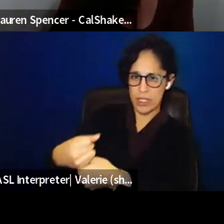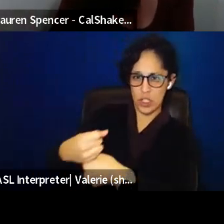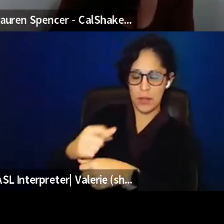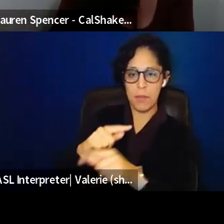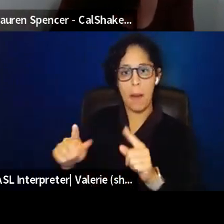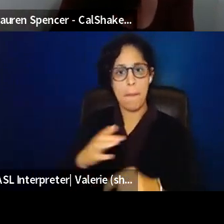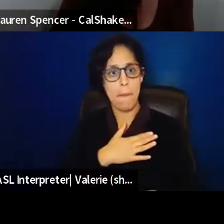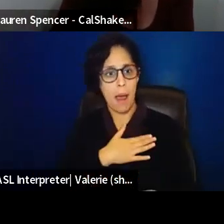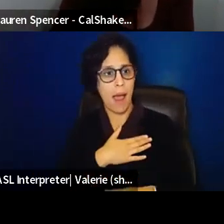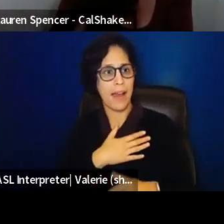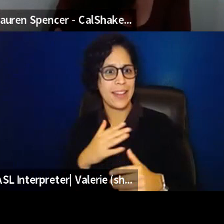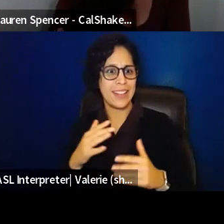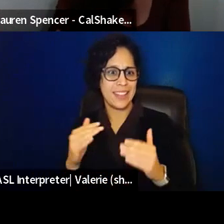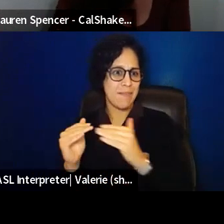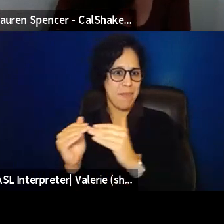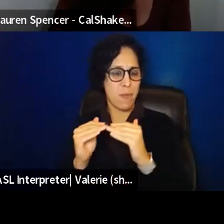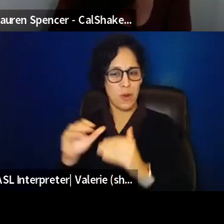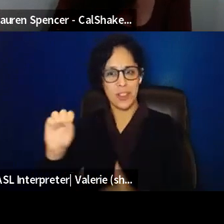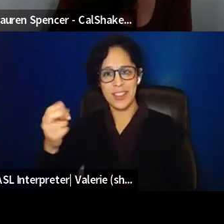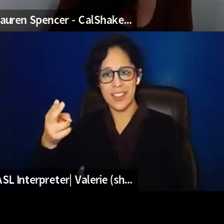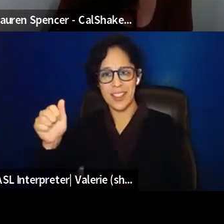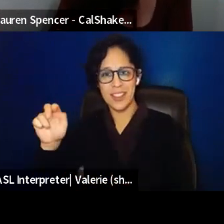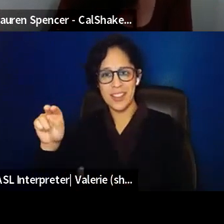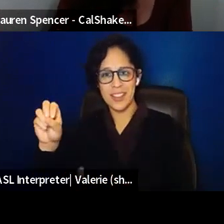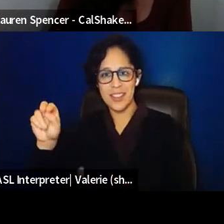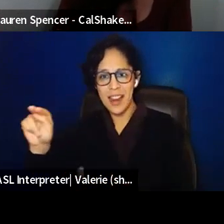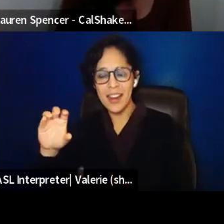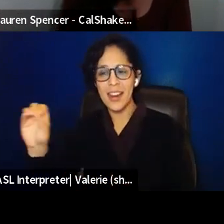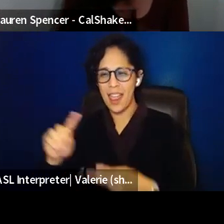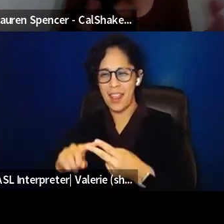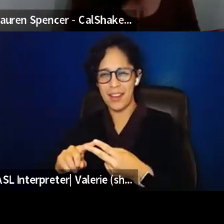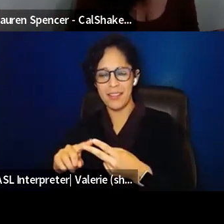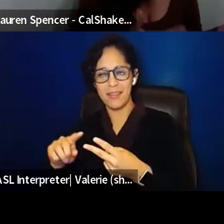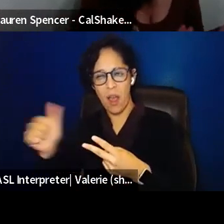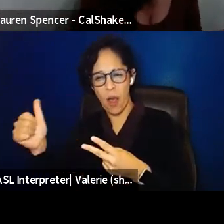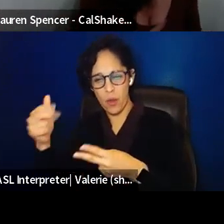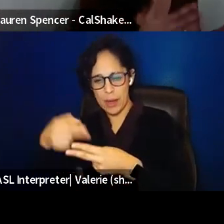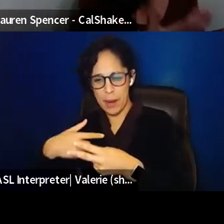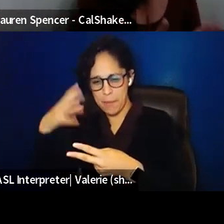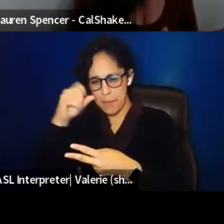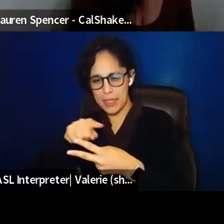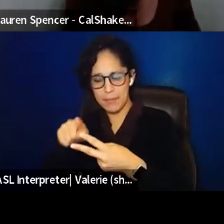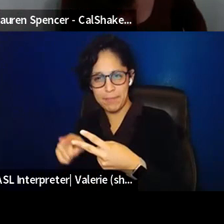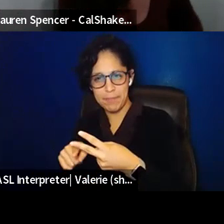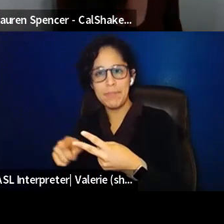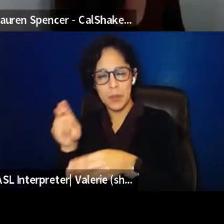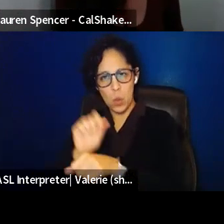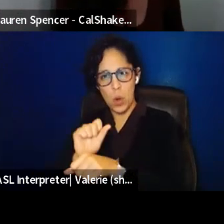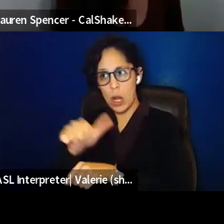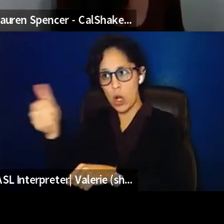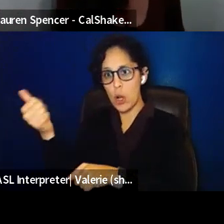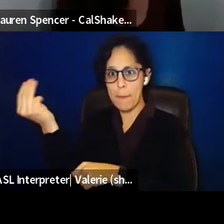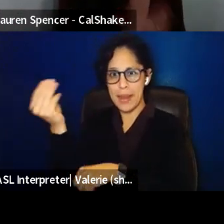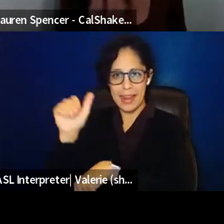members, Shannon and Sarita, are currently working on potentially Monday night one-offs that they could produce. So